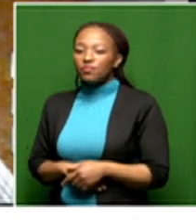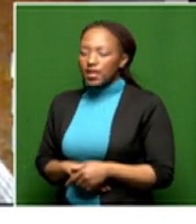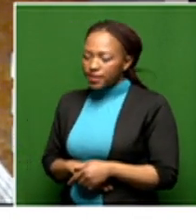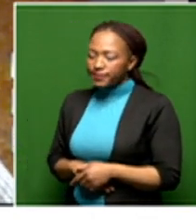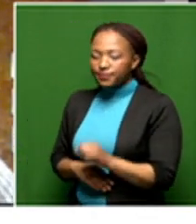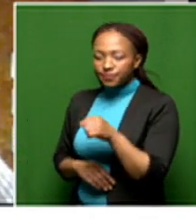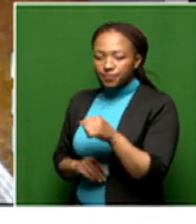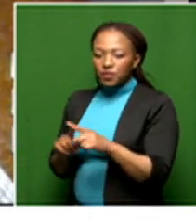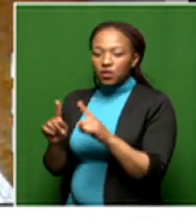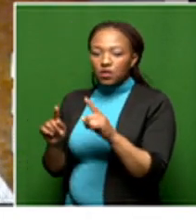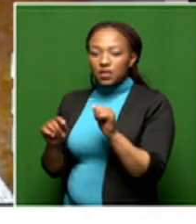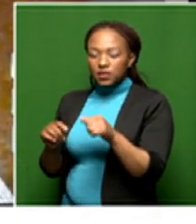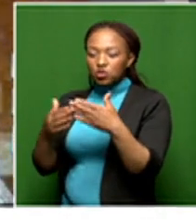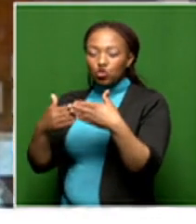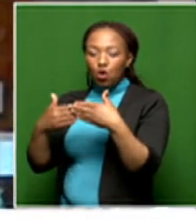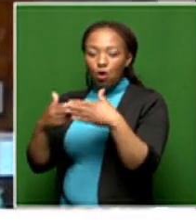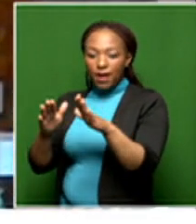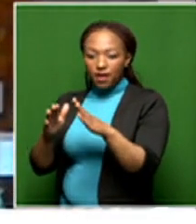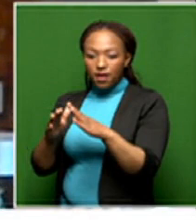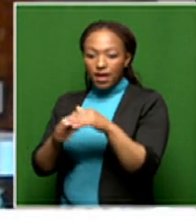Absolutely. I mean, the whole opening up of the sector